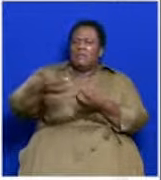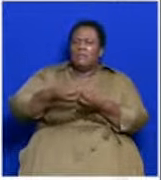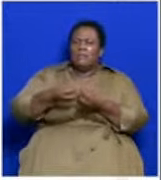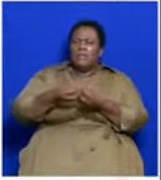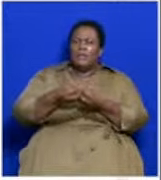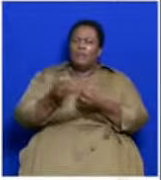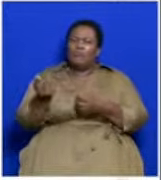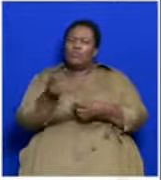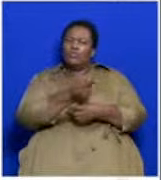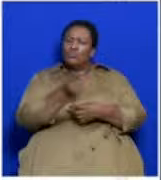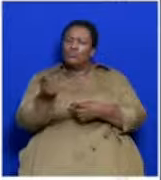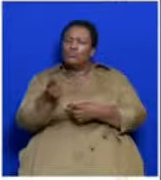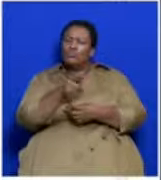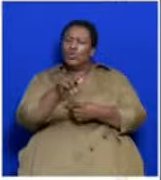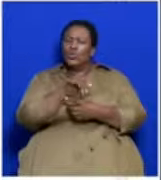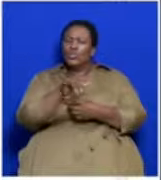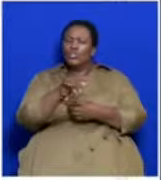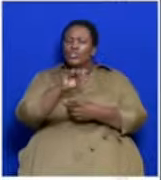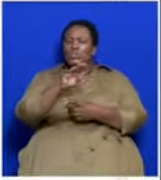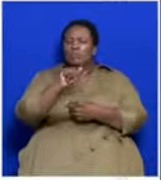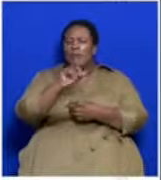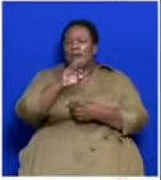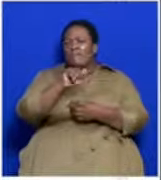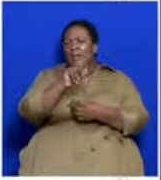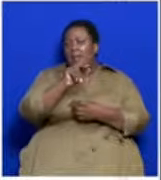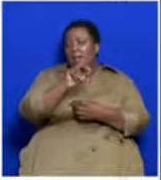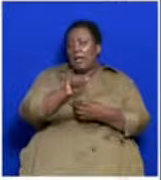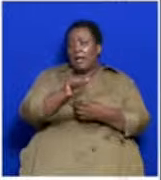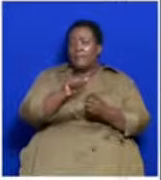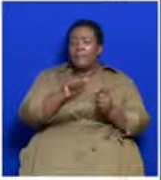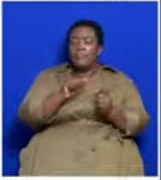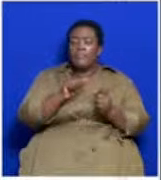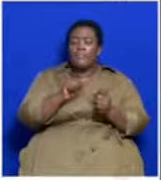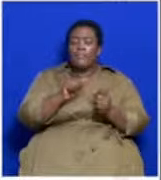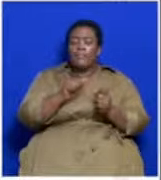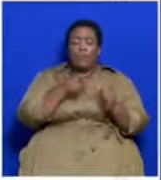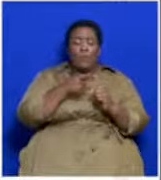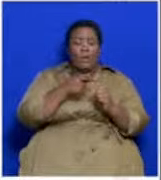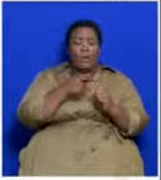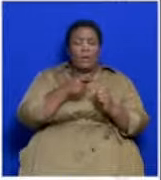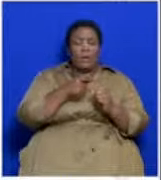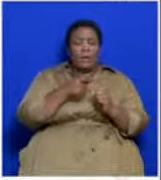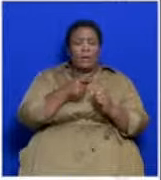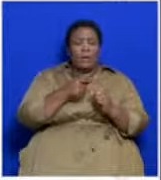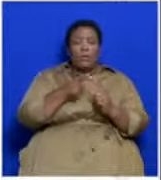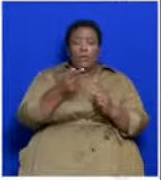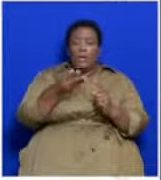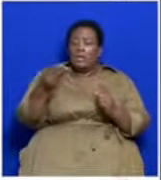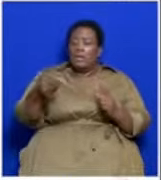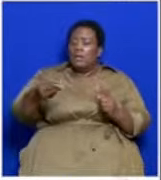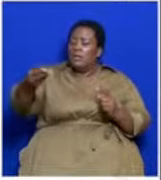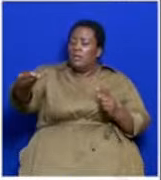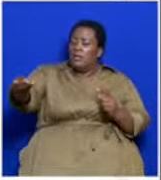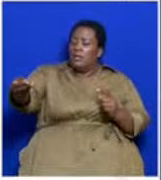one looking at whatever it is in... The one stretching his hand with a